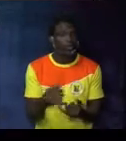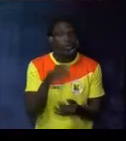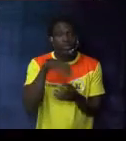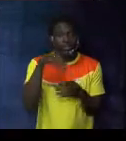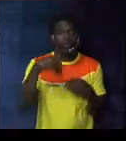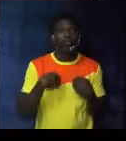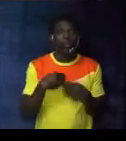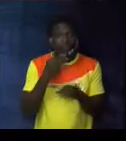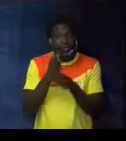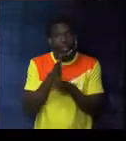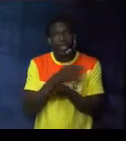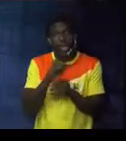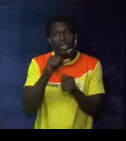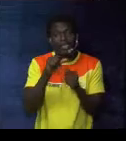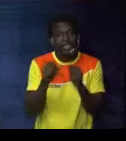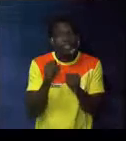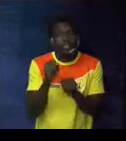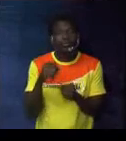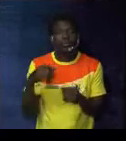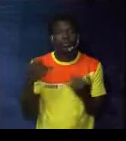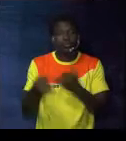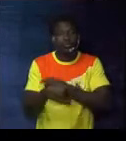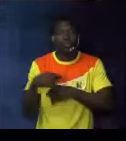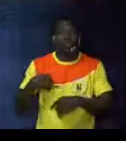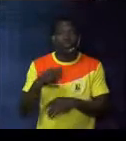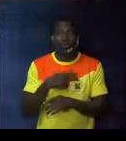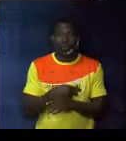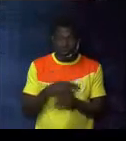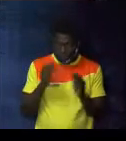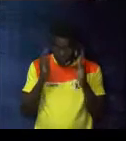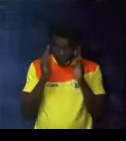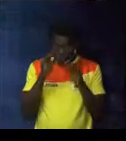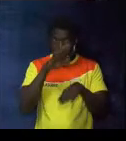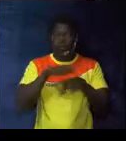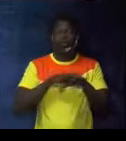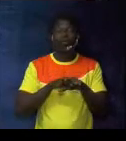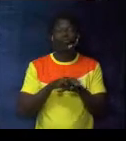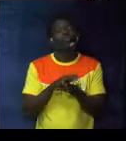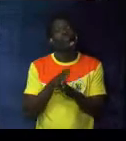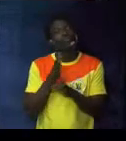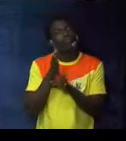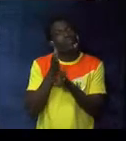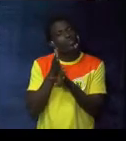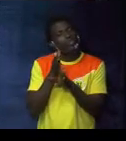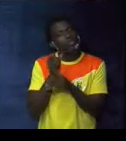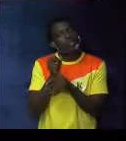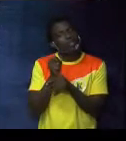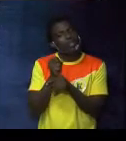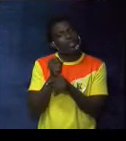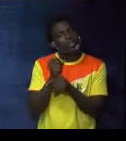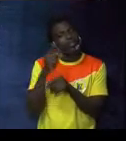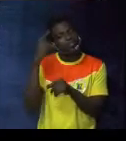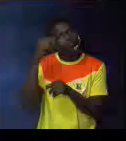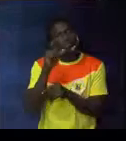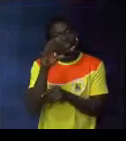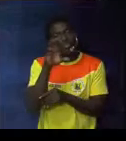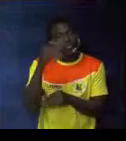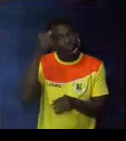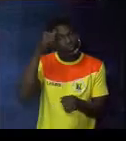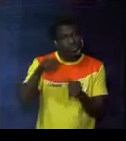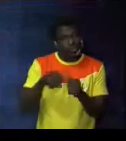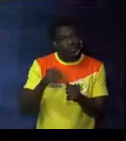Now, circle has lines, then it has shapes. Today we'll focus on the lines that form a circle.